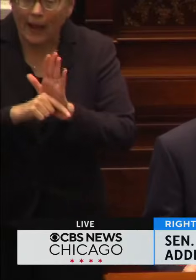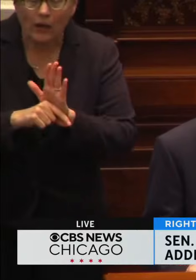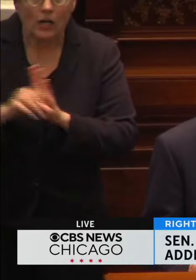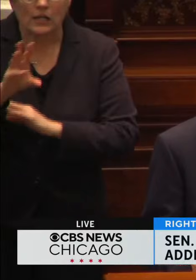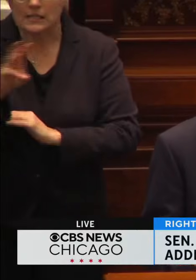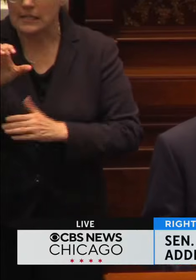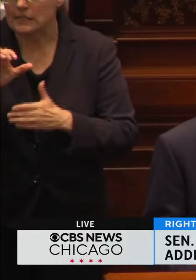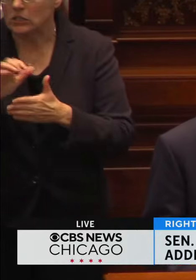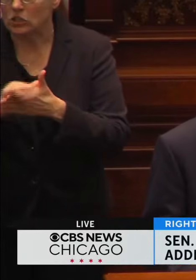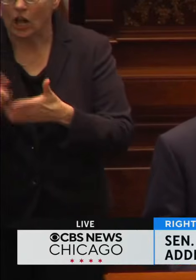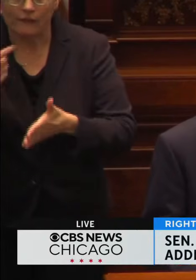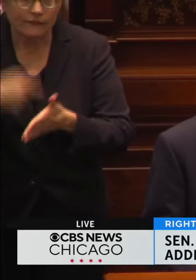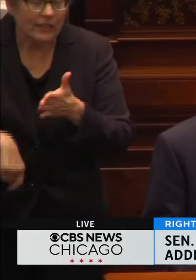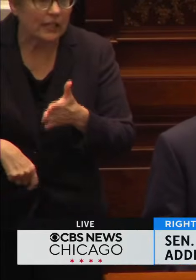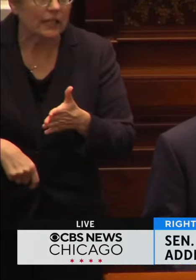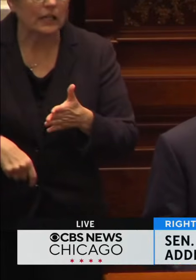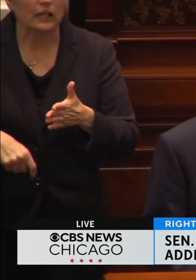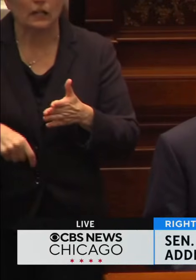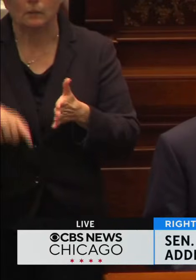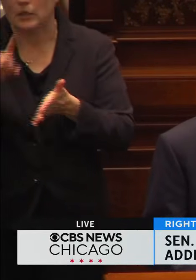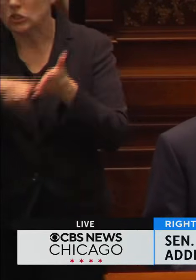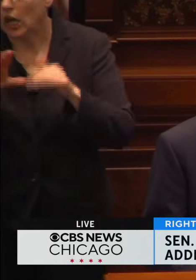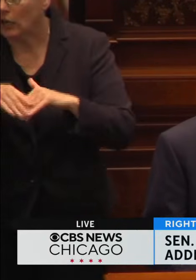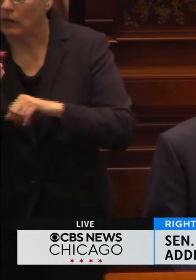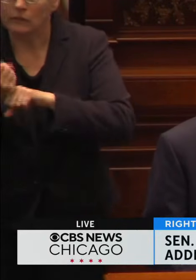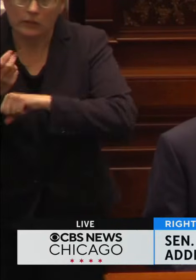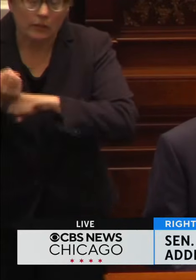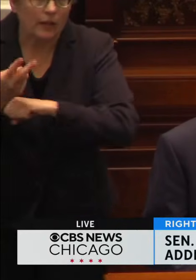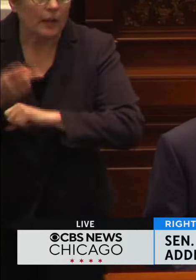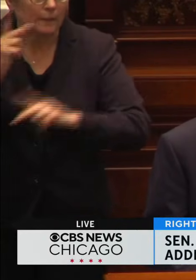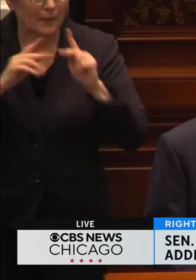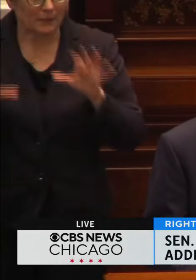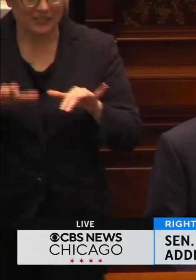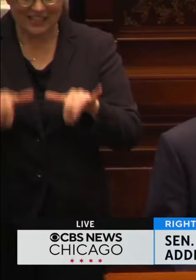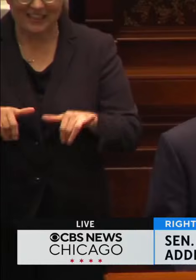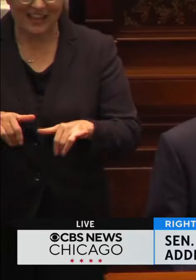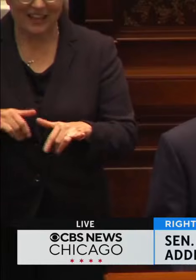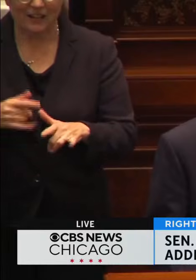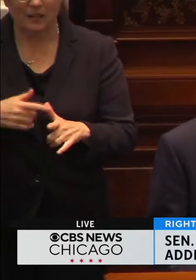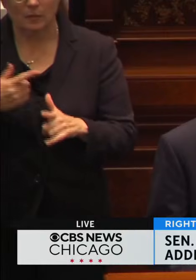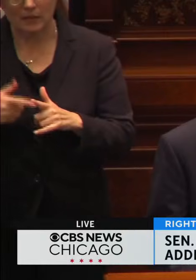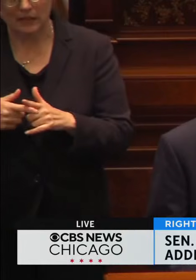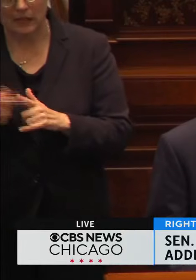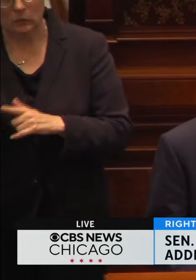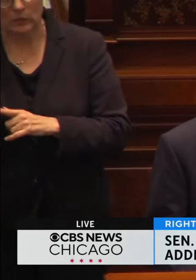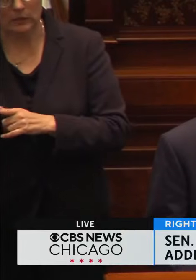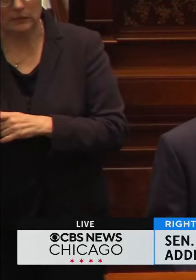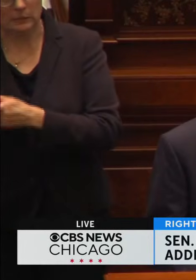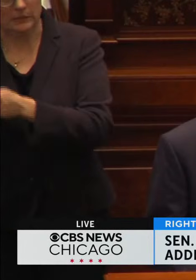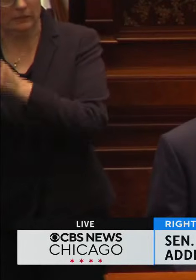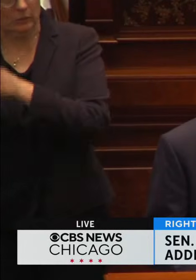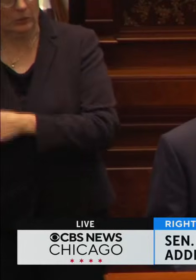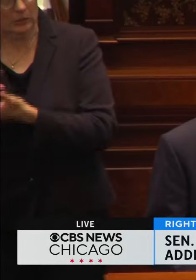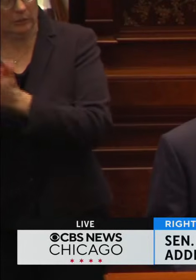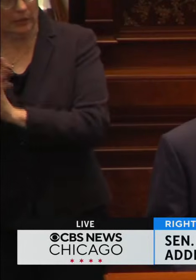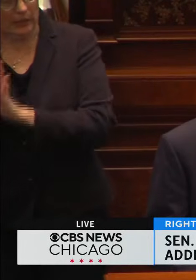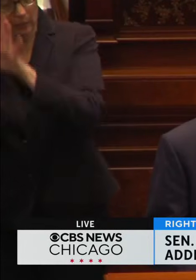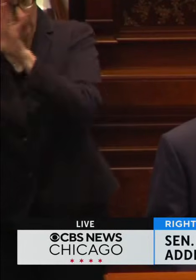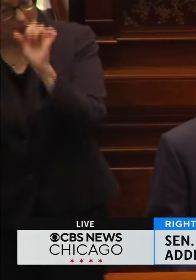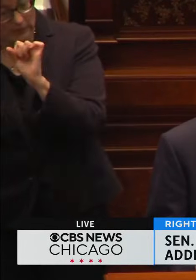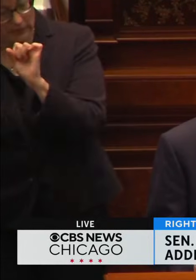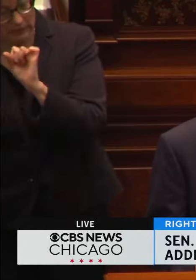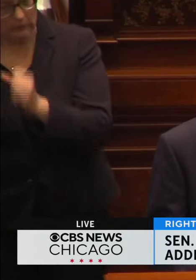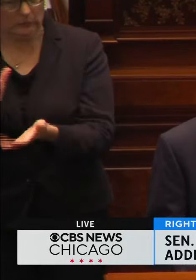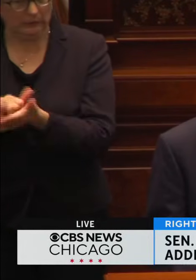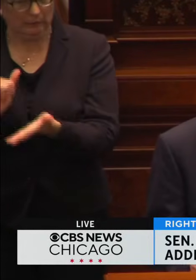fee, and they did it year after year. And then, of course, with the election of a certain president, it became impossible to register